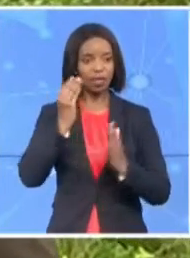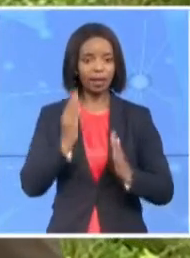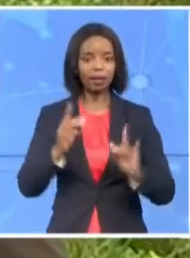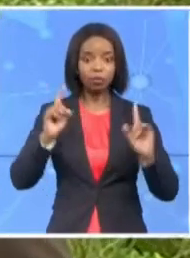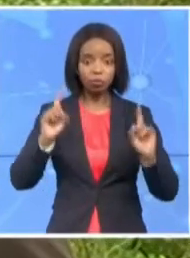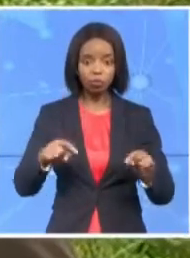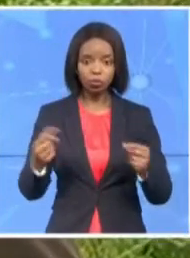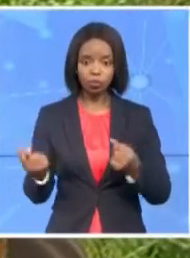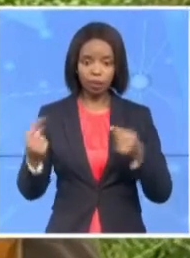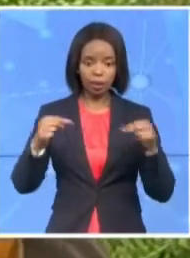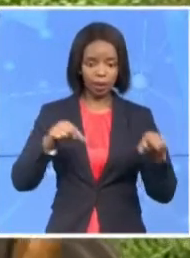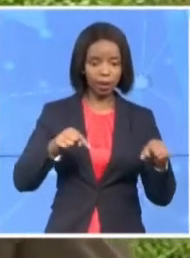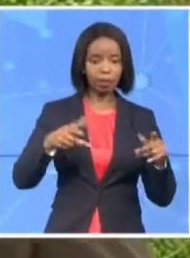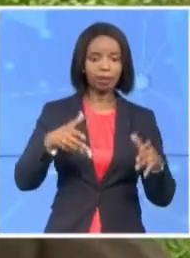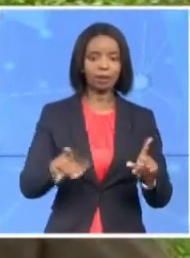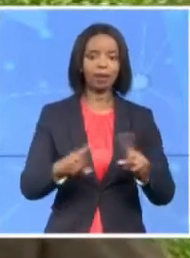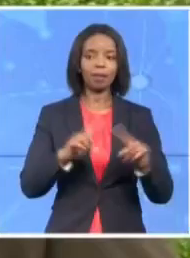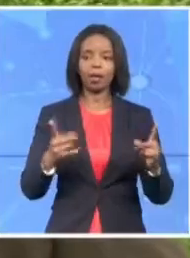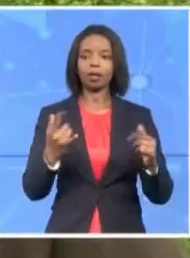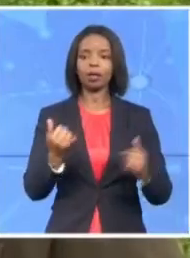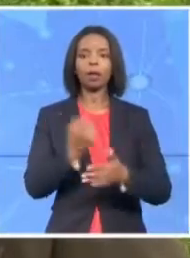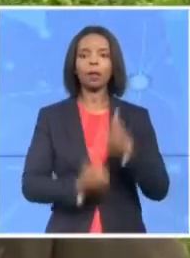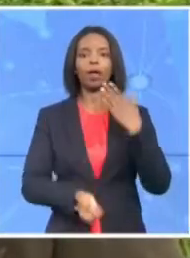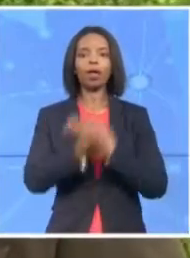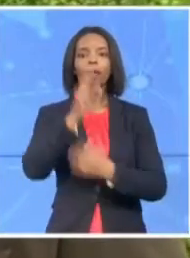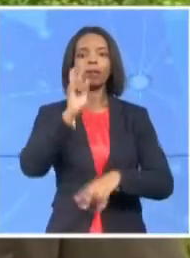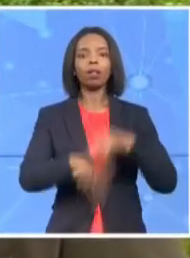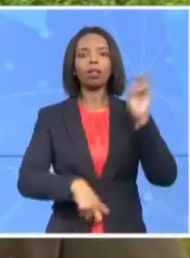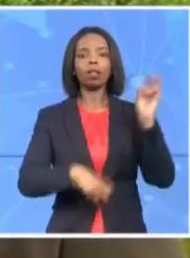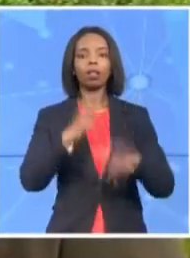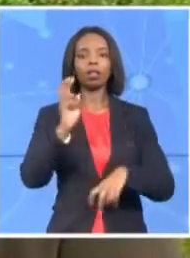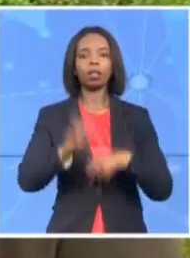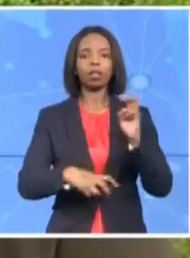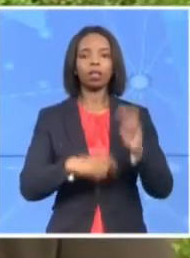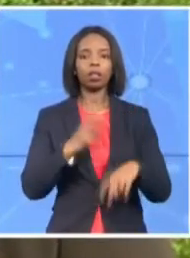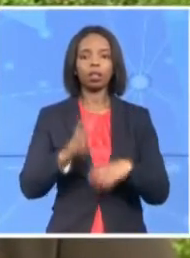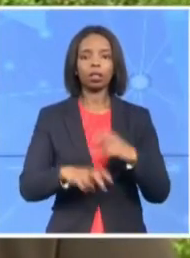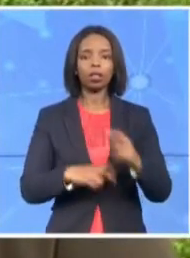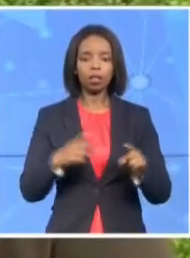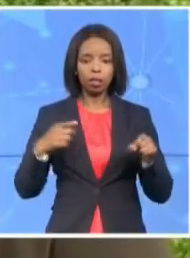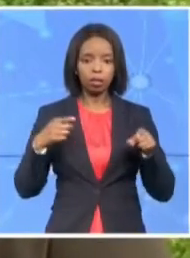here, that cannot happen. Desiree.